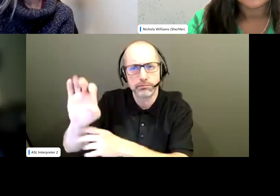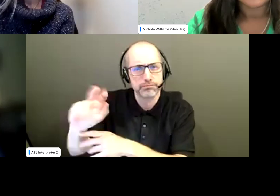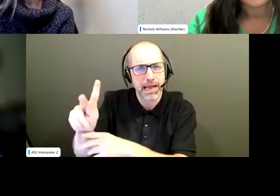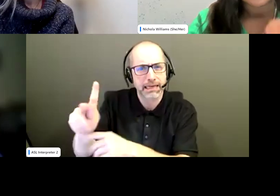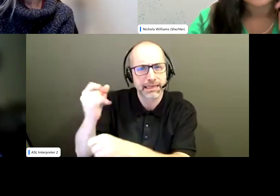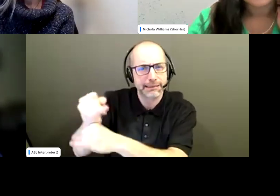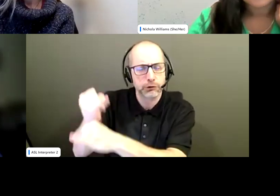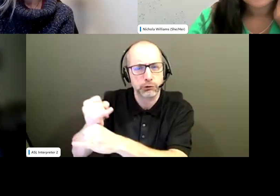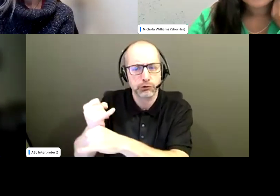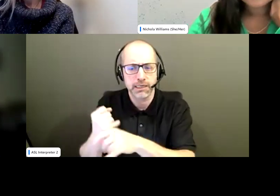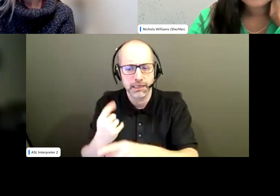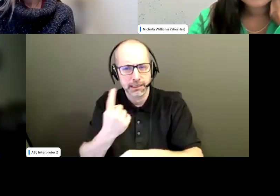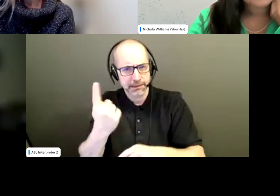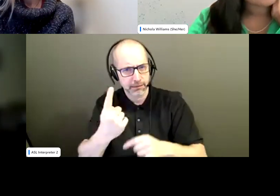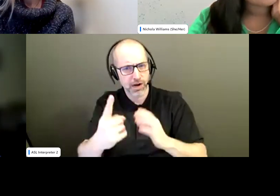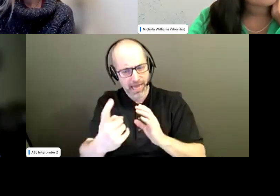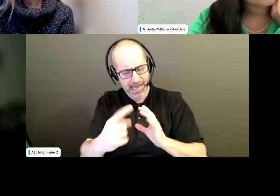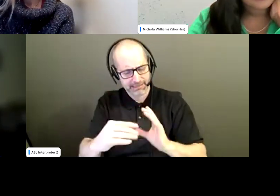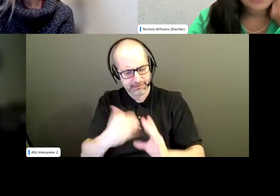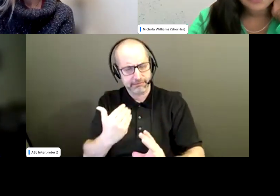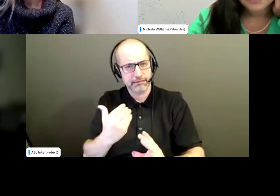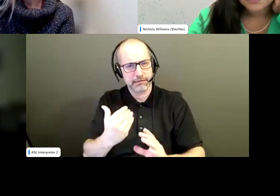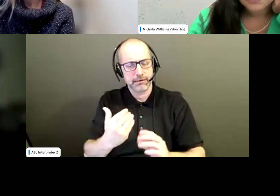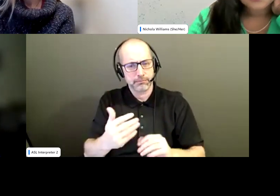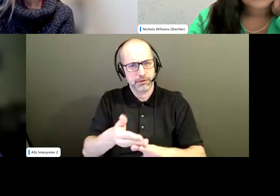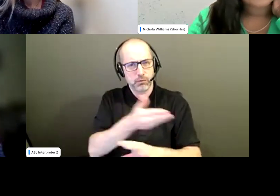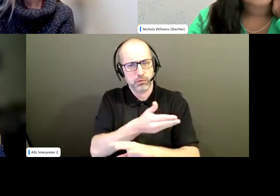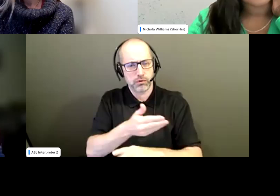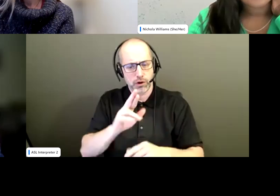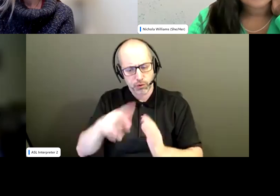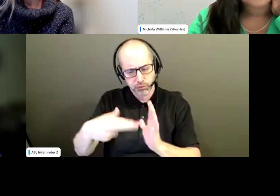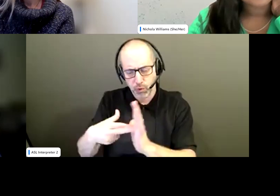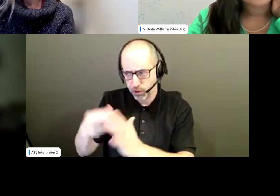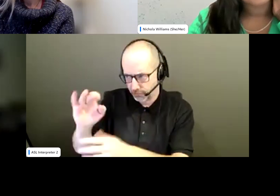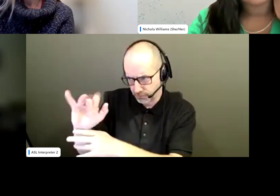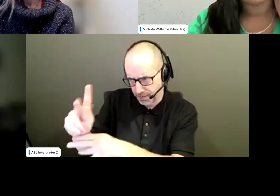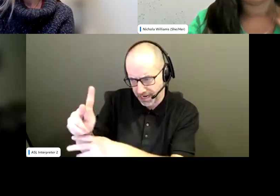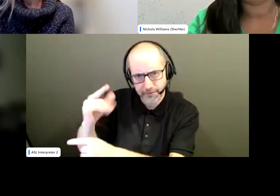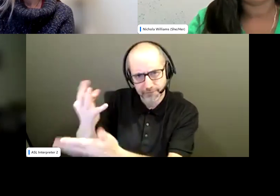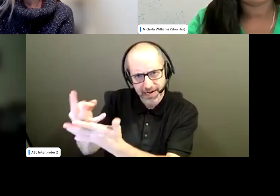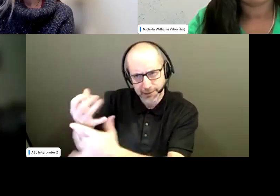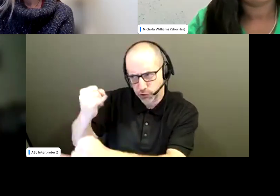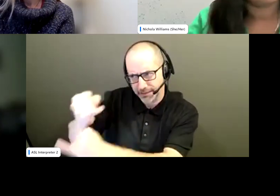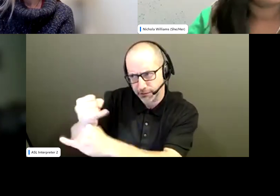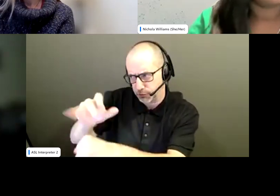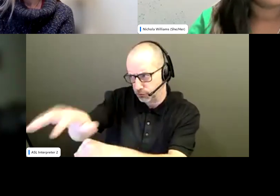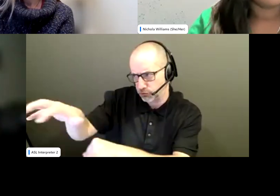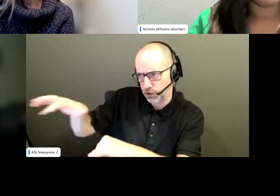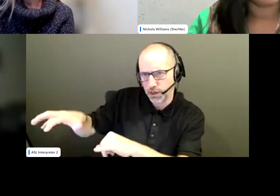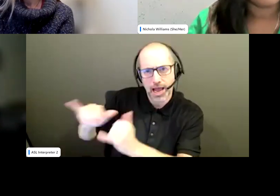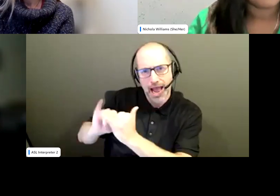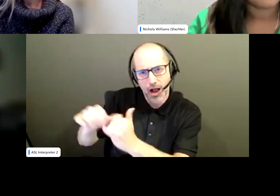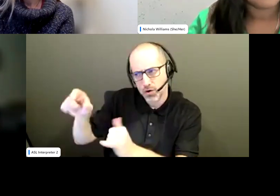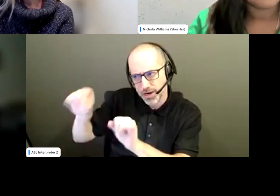early question to us about the role of financial institutions. And they were asking, what role can financial institution